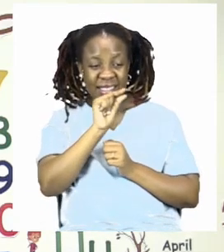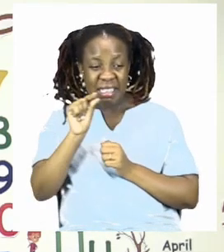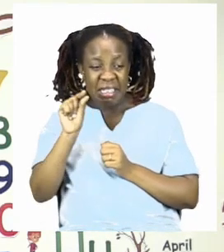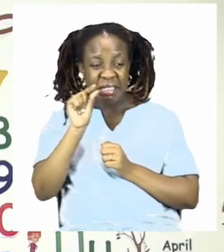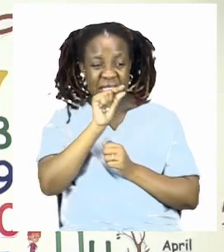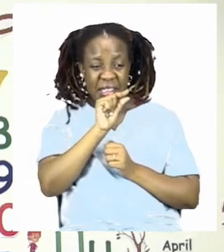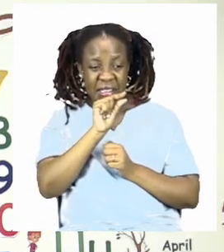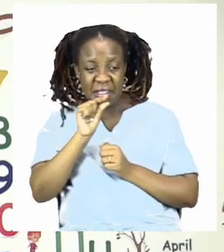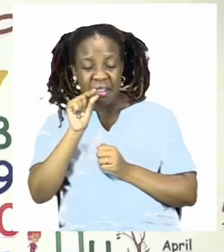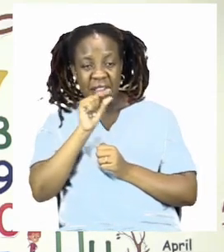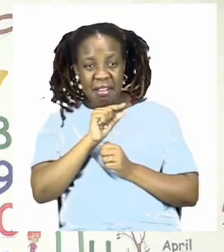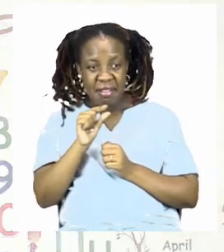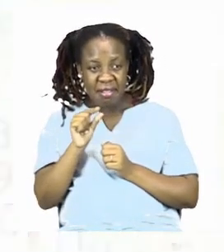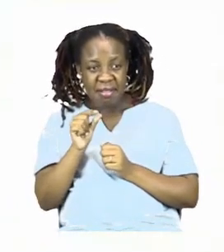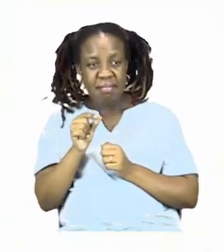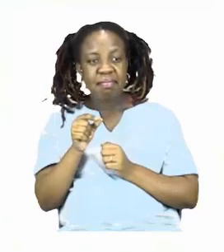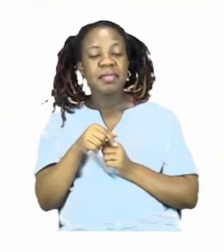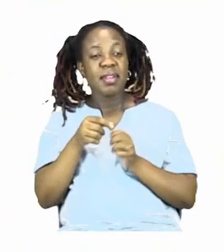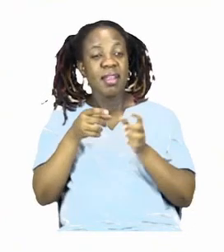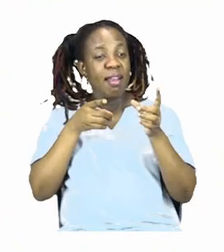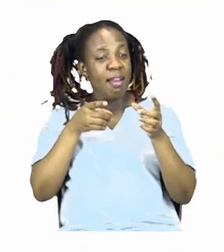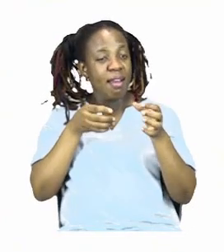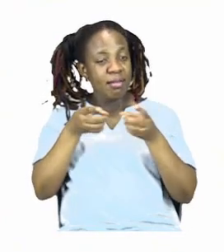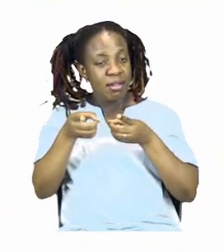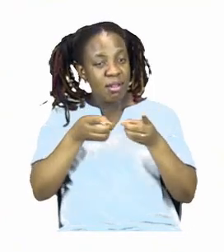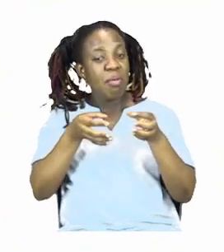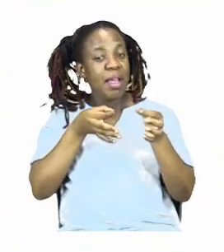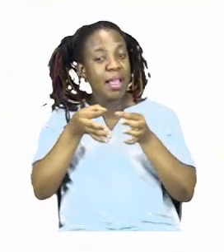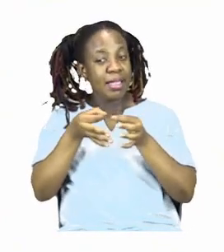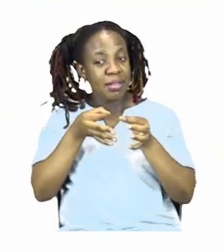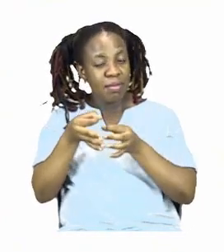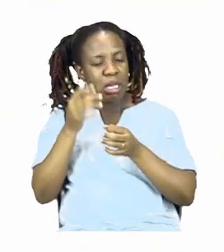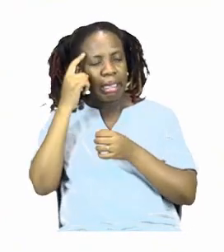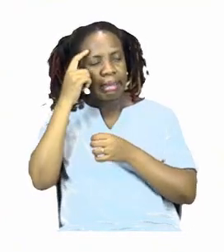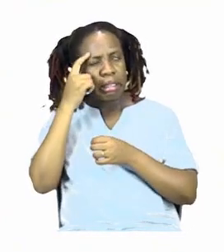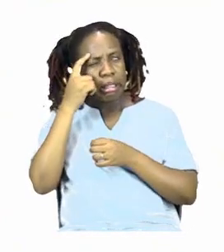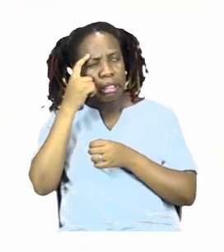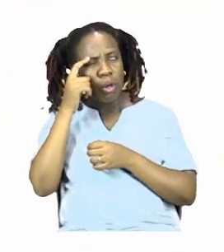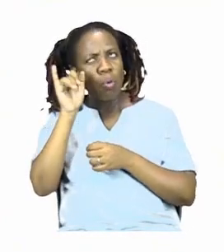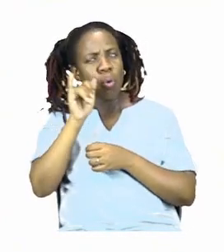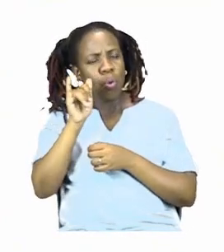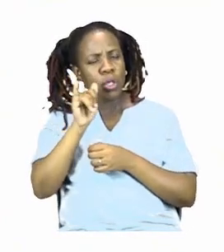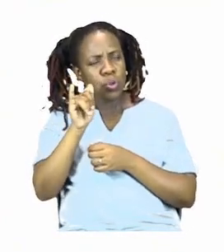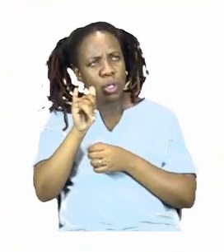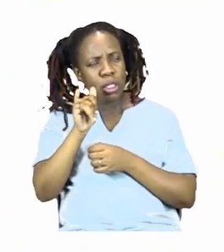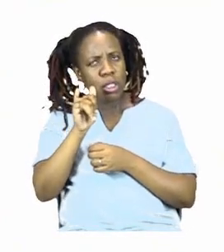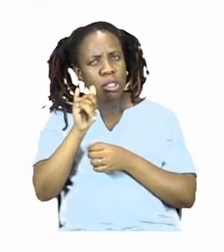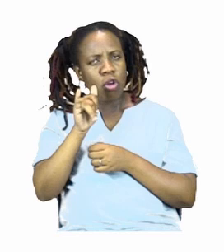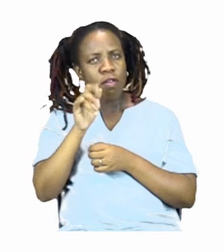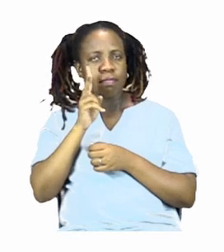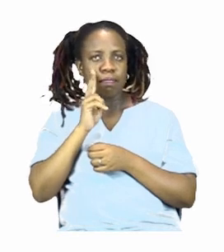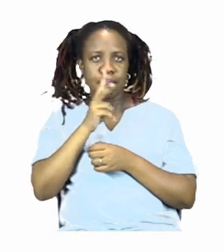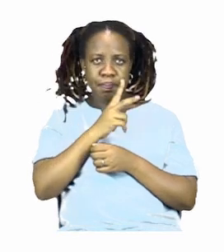the next part of the activity. Now here it says that you have to put the letters in the correct order